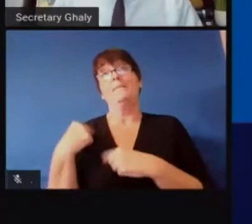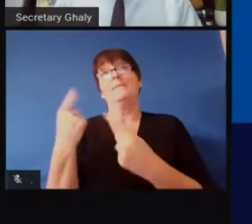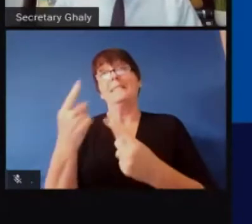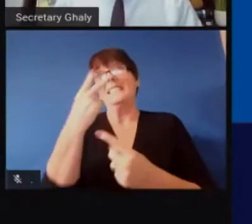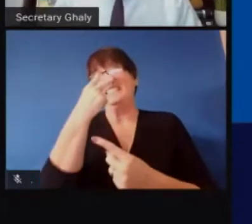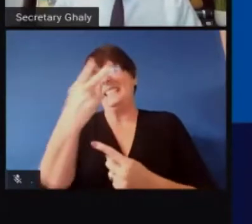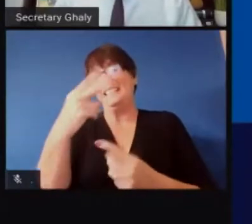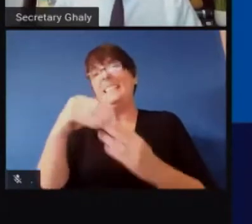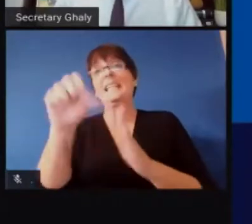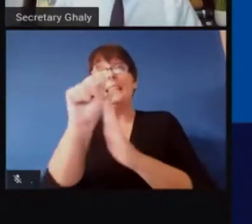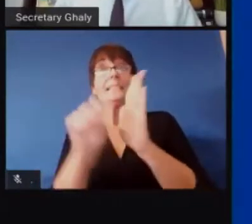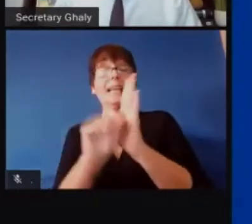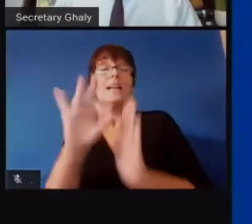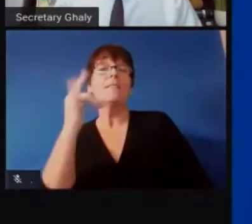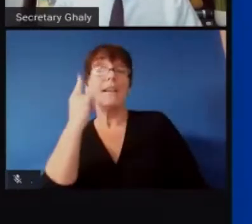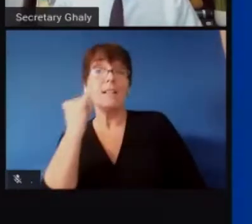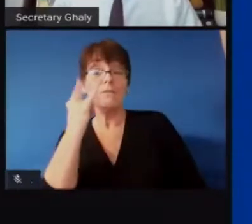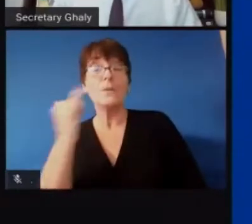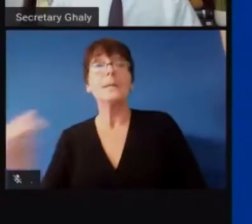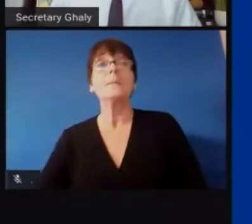state.